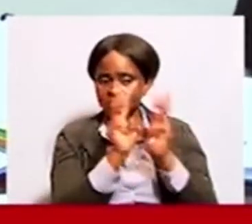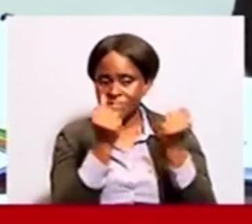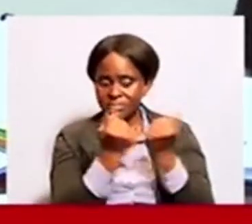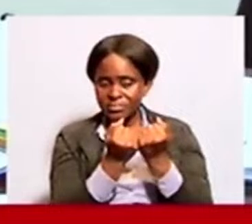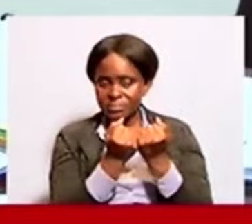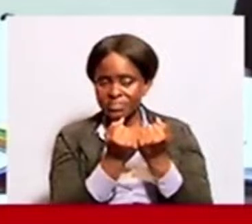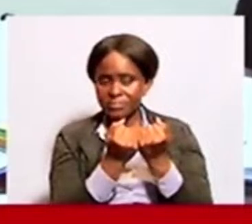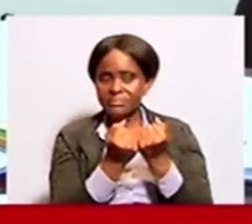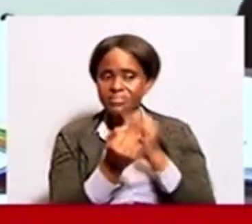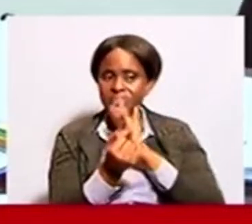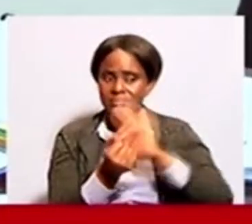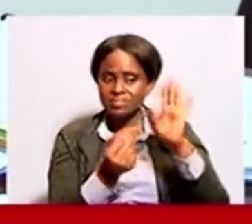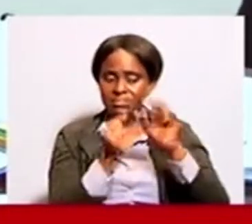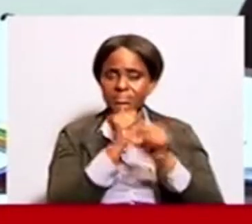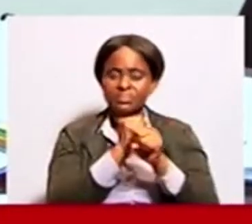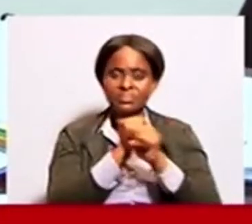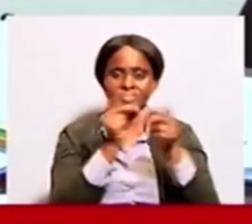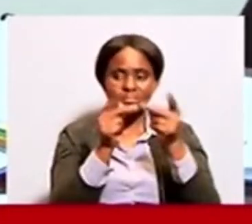or his workplace